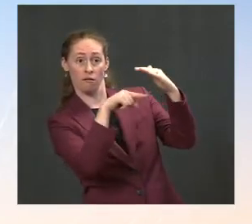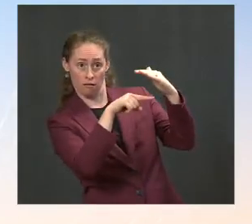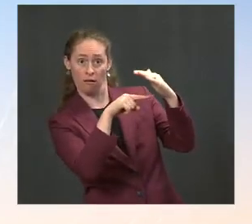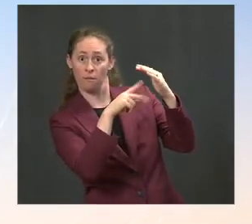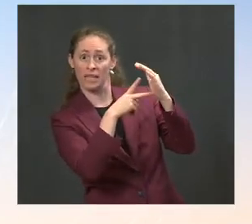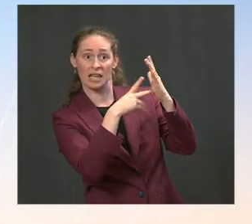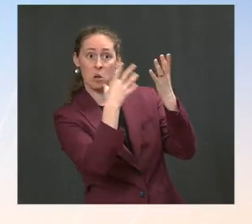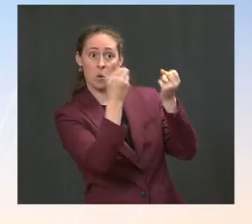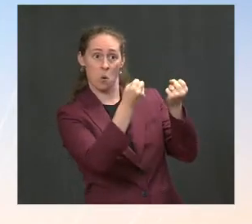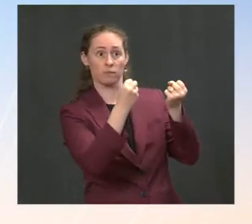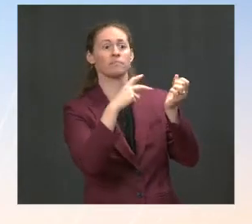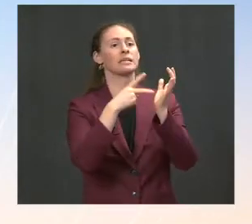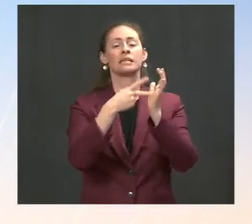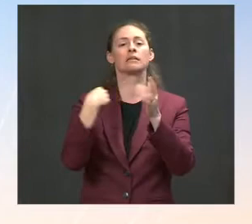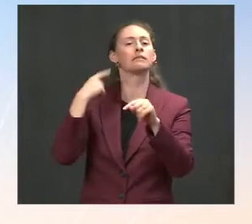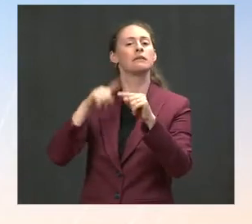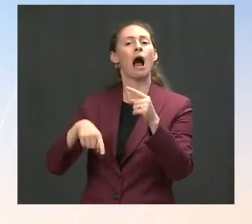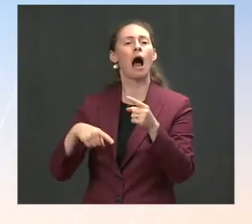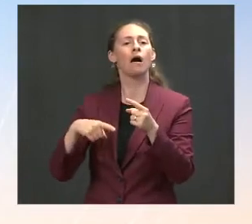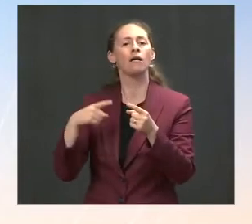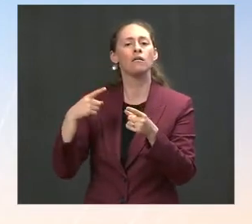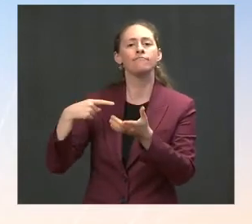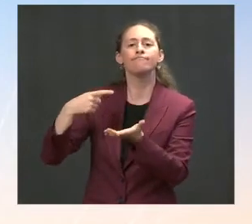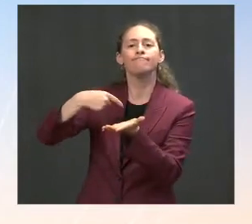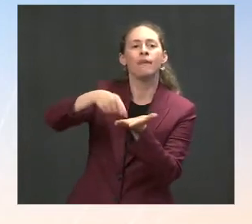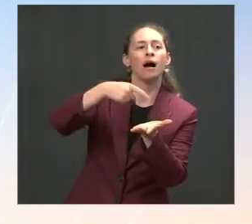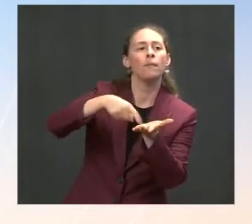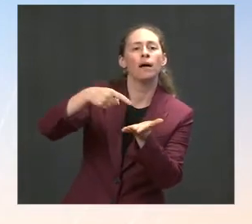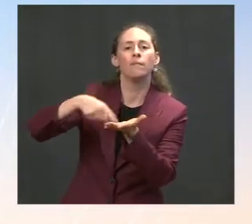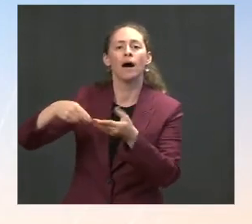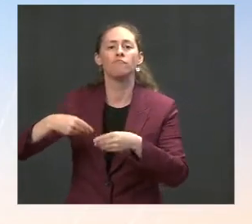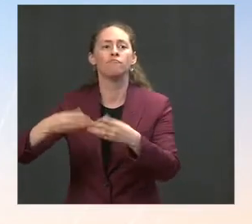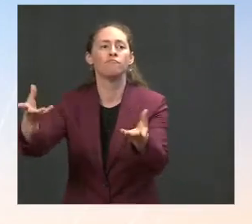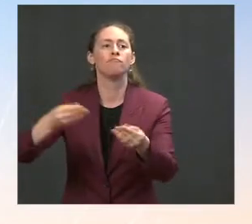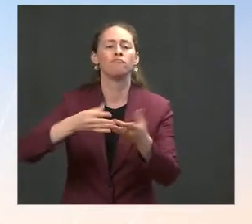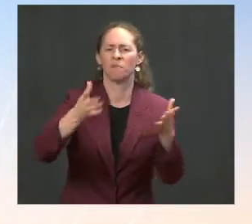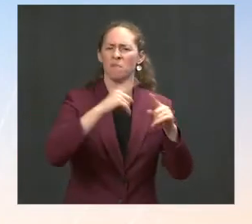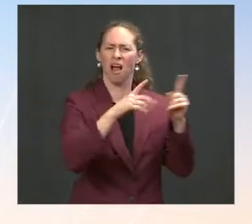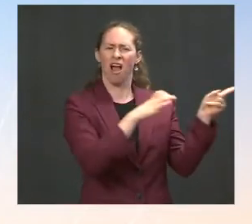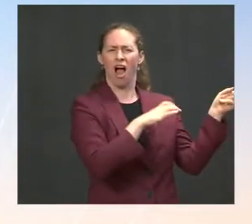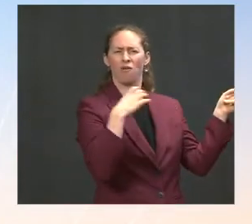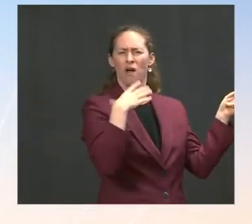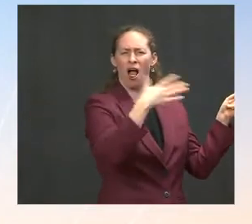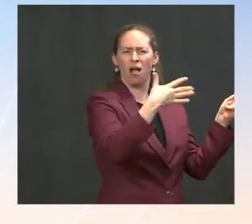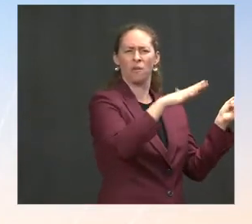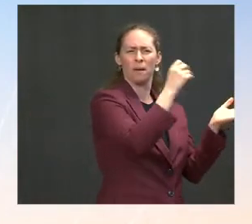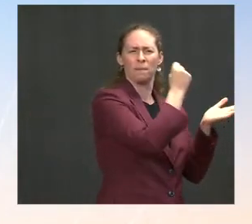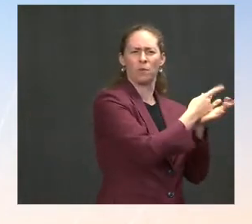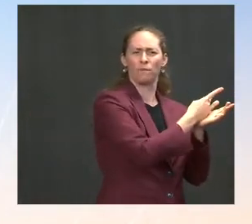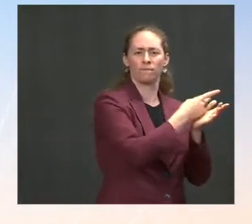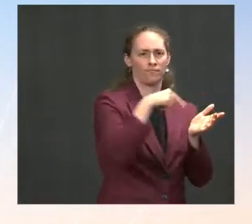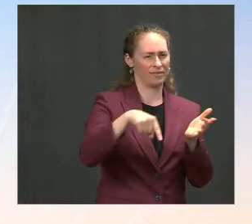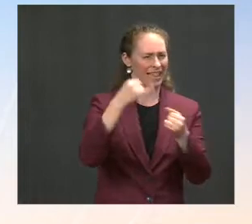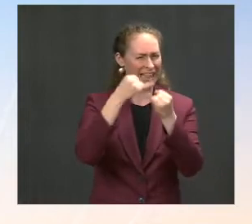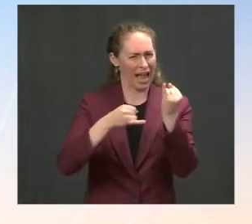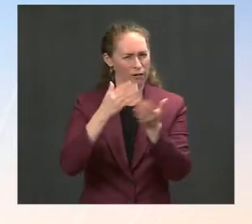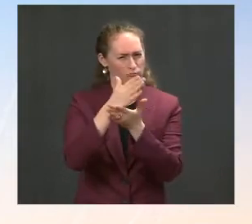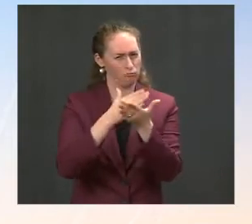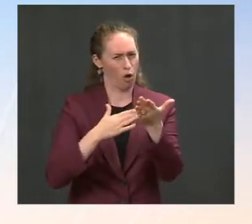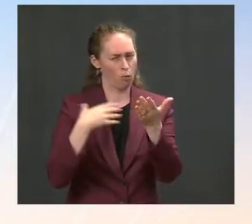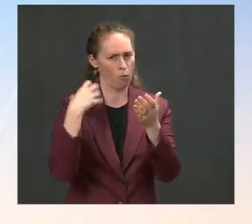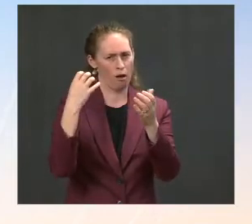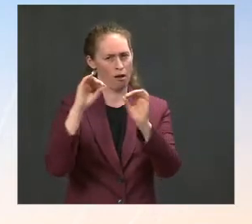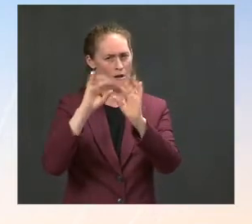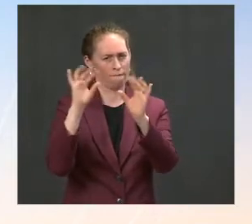of both parties have already approved. And Congress, finally, last piece of history, has raised or suspended the debt limit approximately 80 times, which